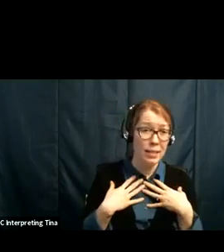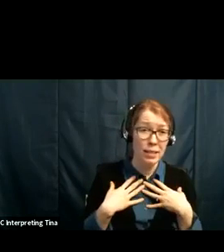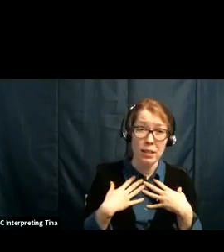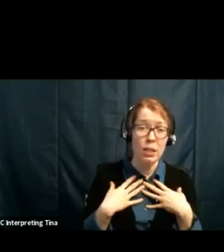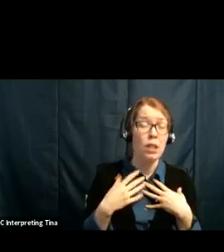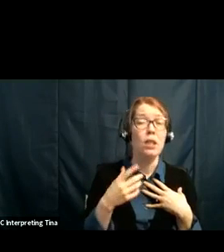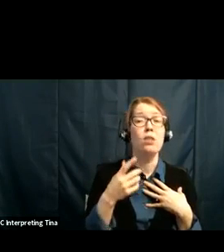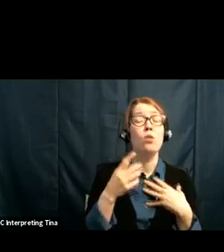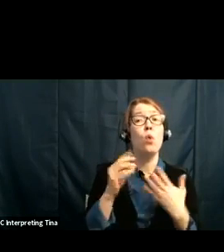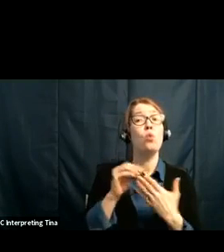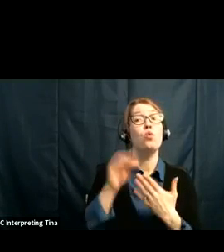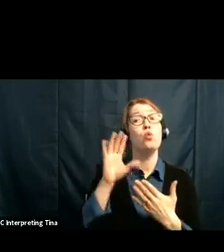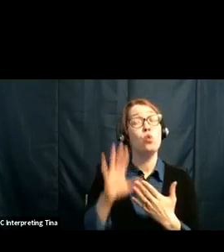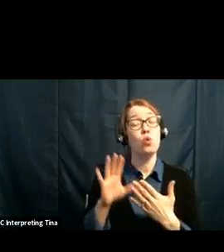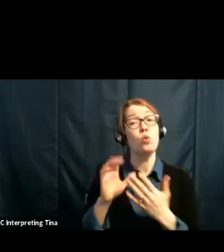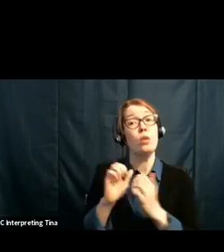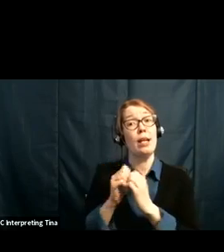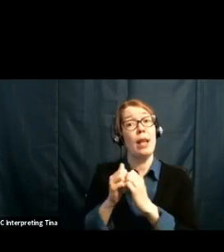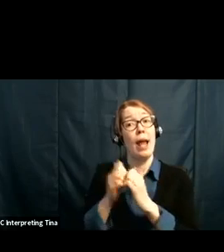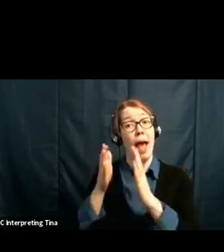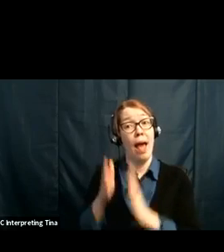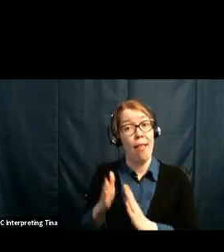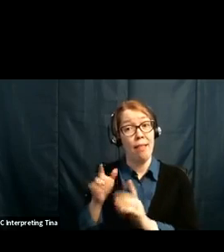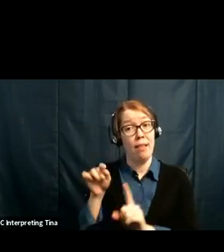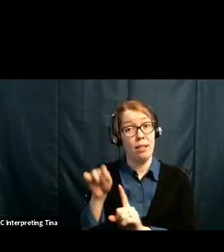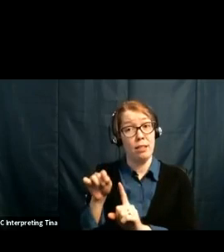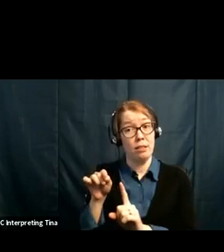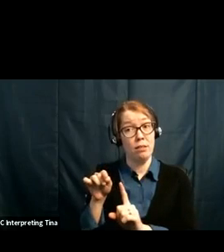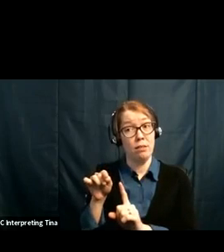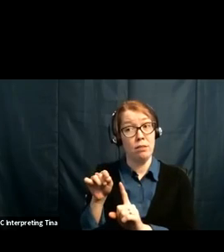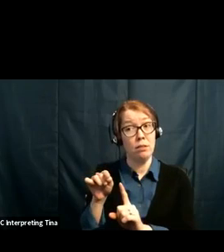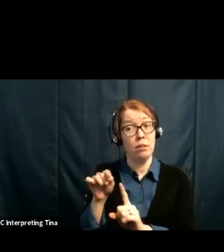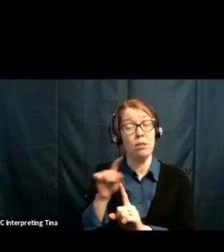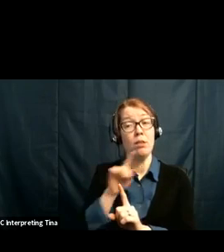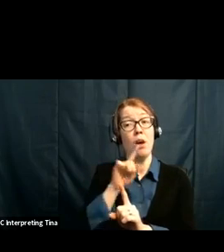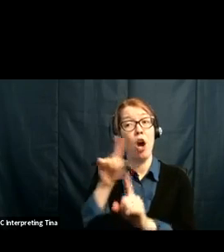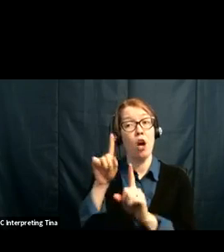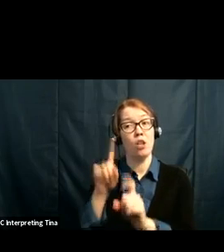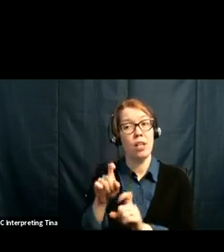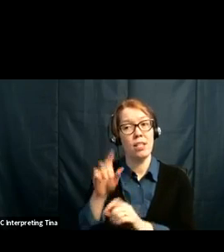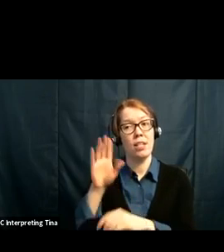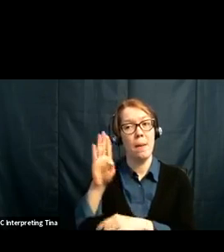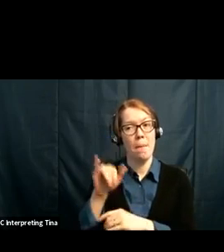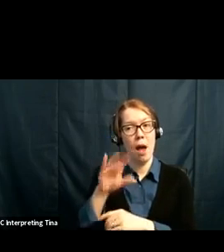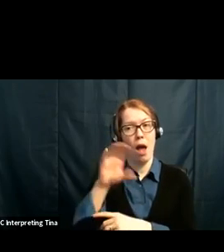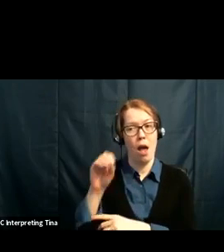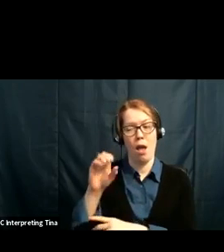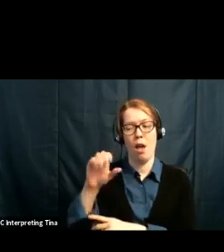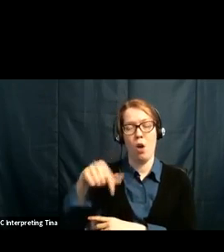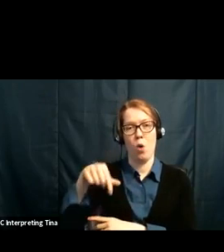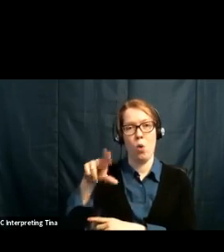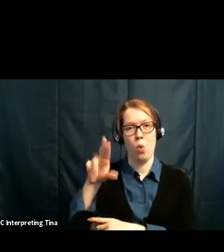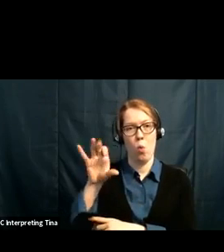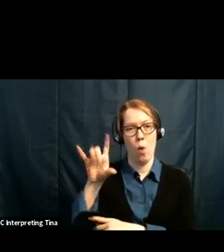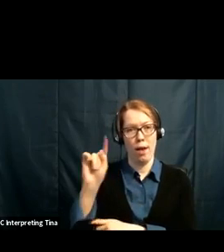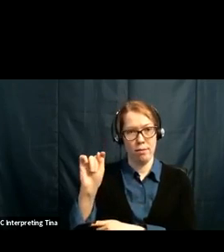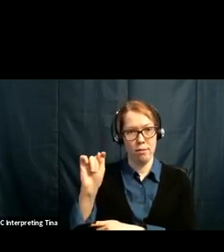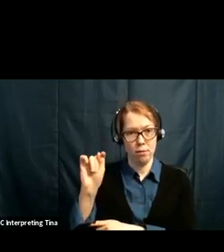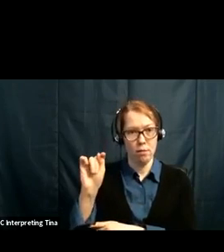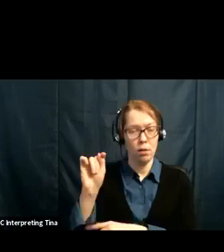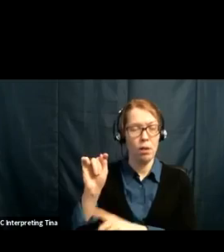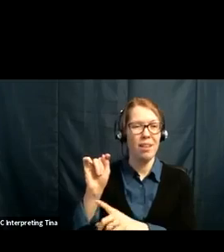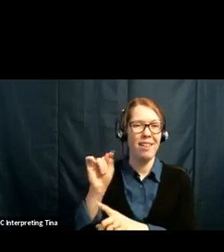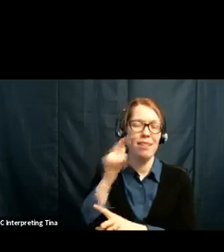student athletes are tested by Quest, and that's